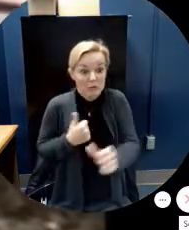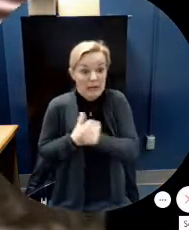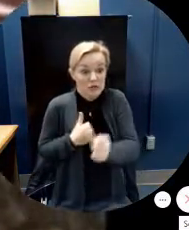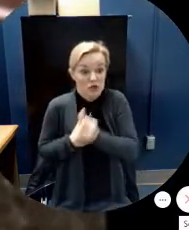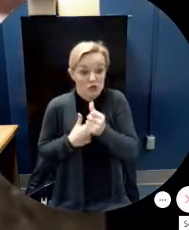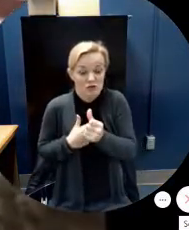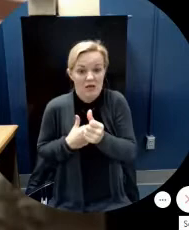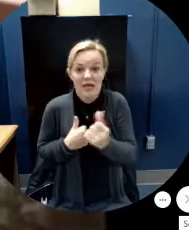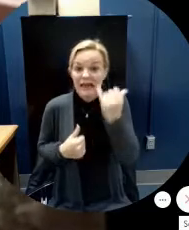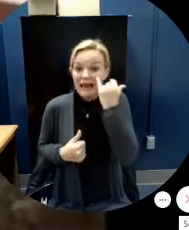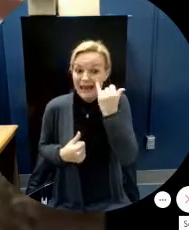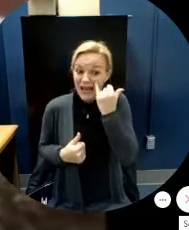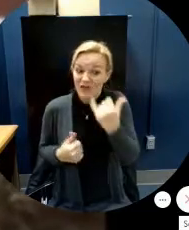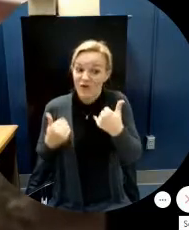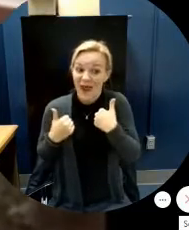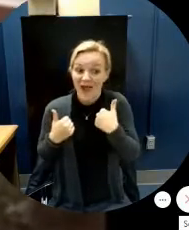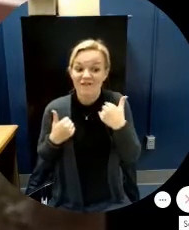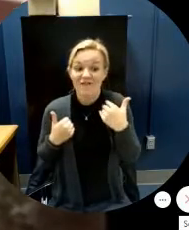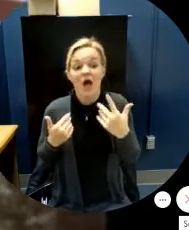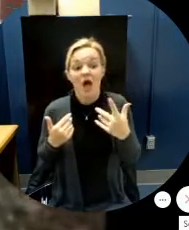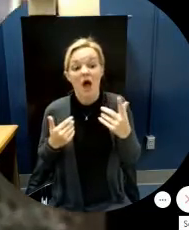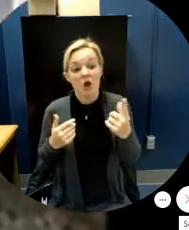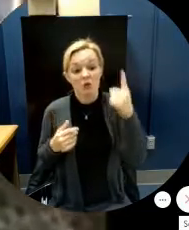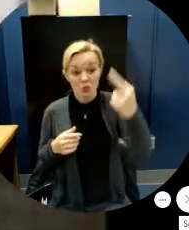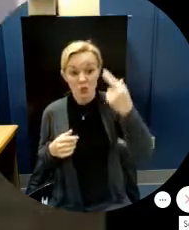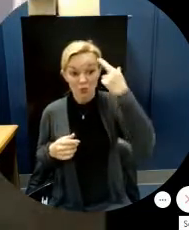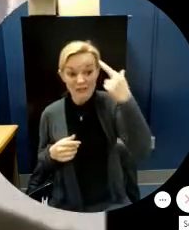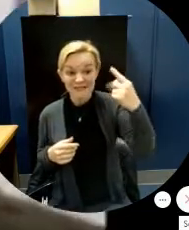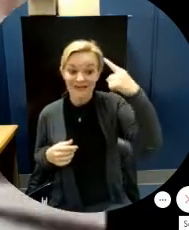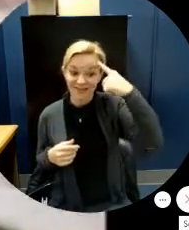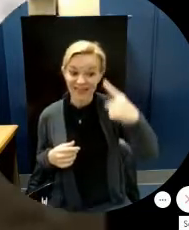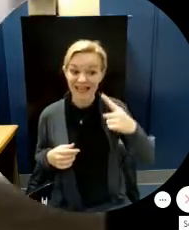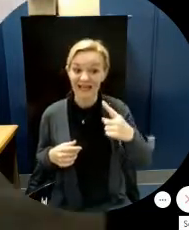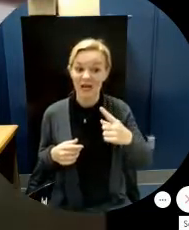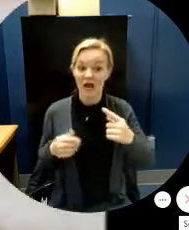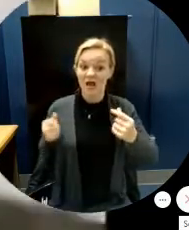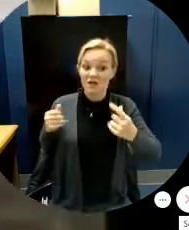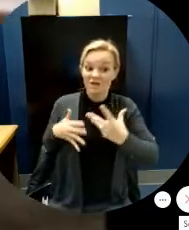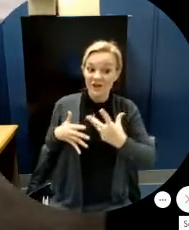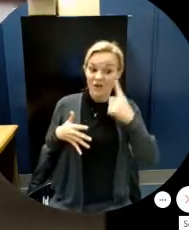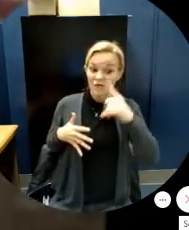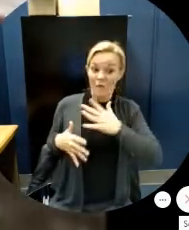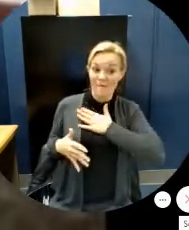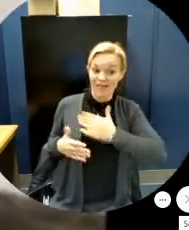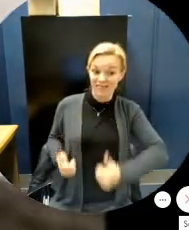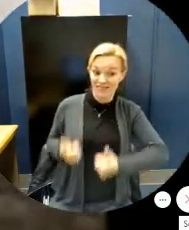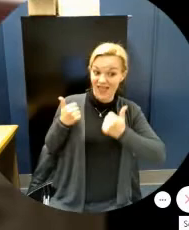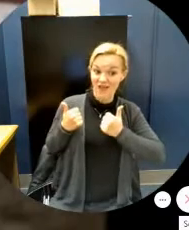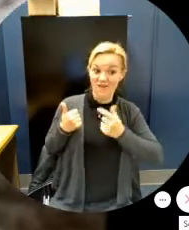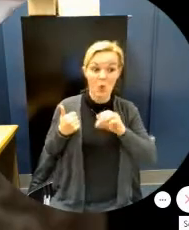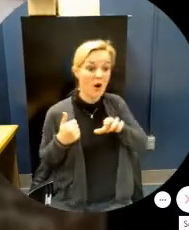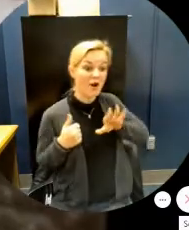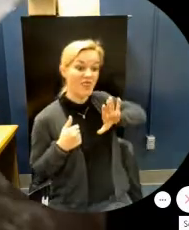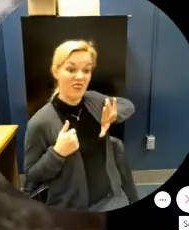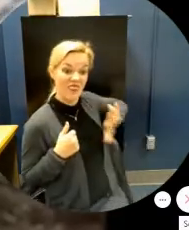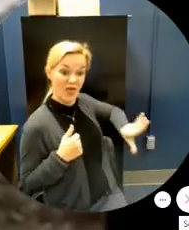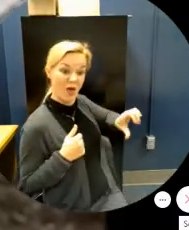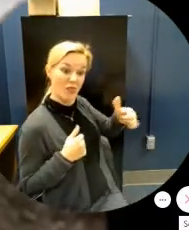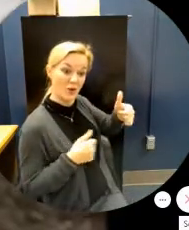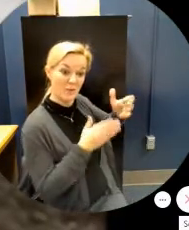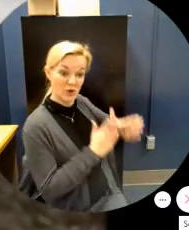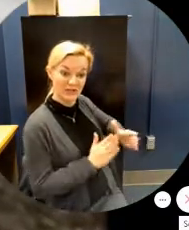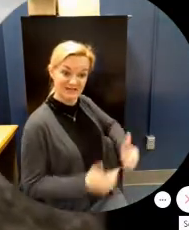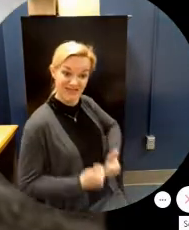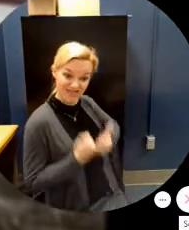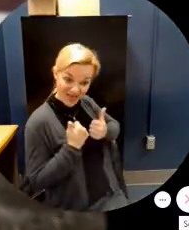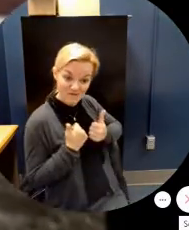If he has reasonable cause to fear for his life or the life of another person, he can fire. For Jim